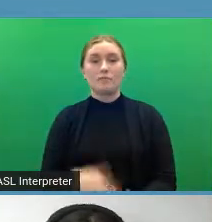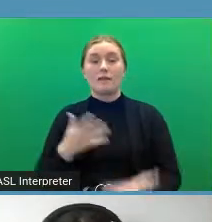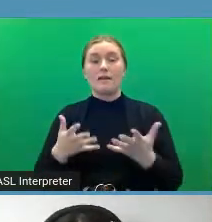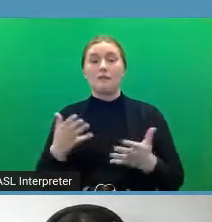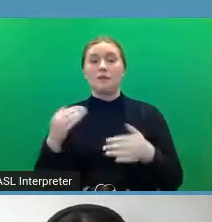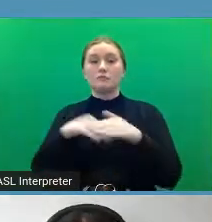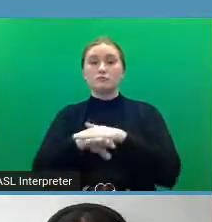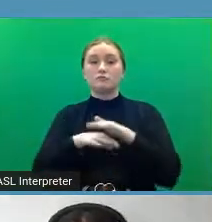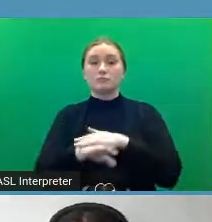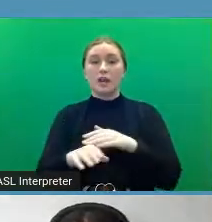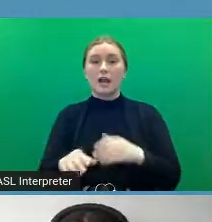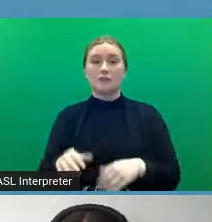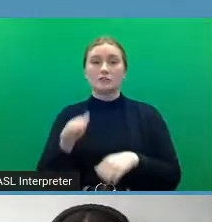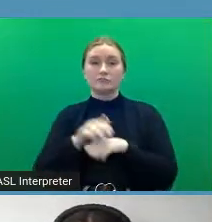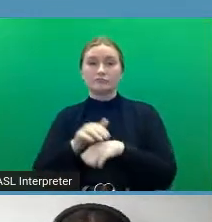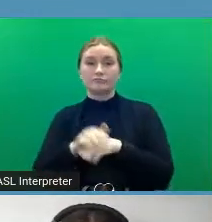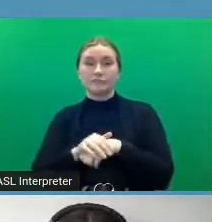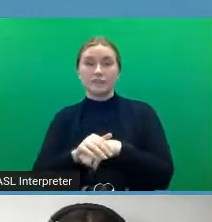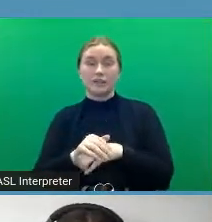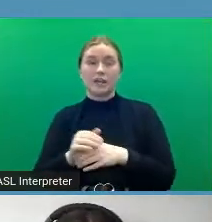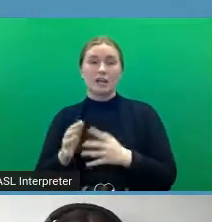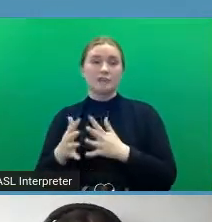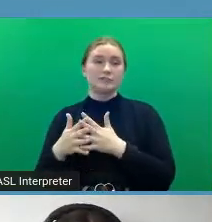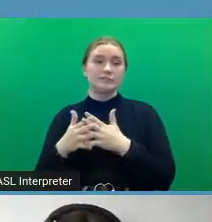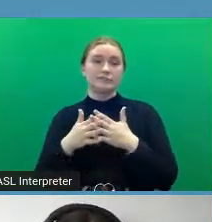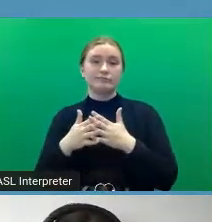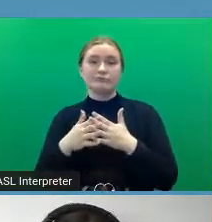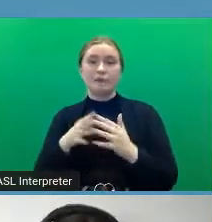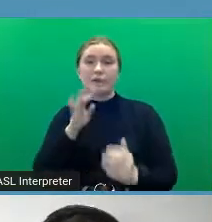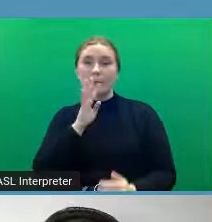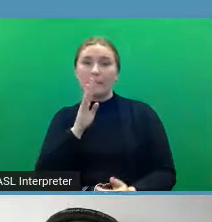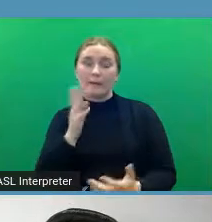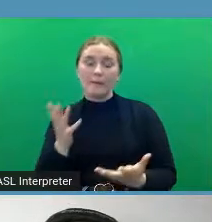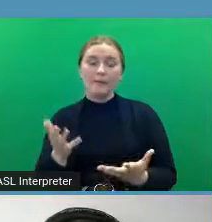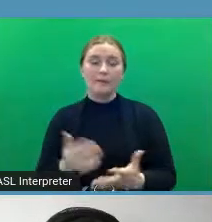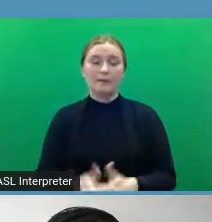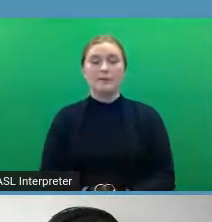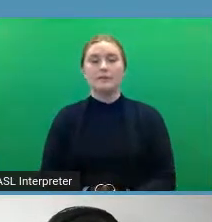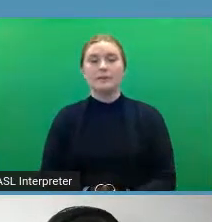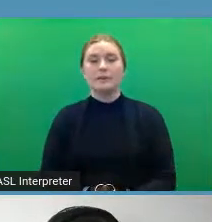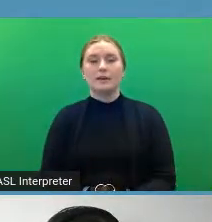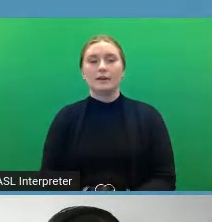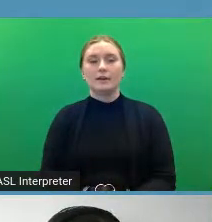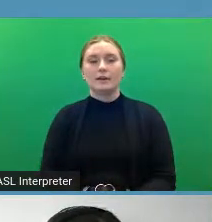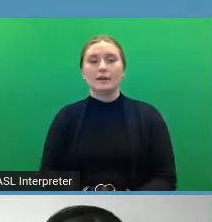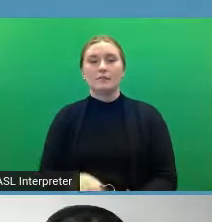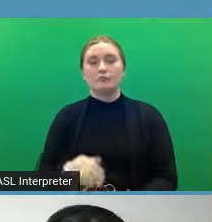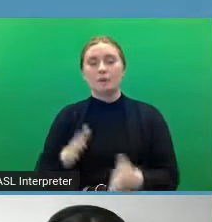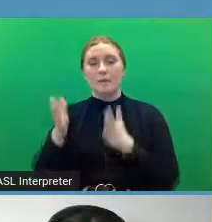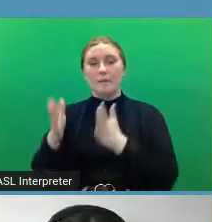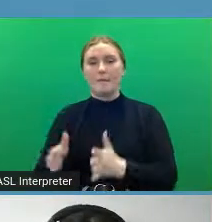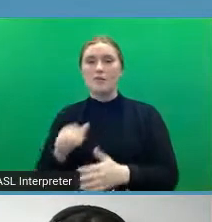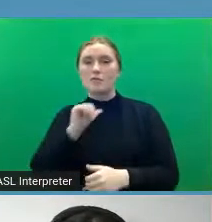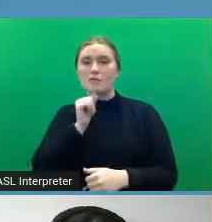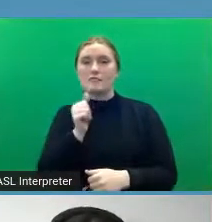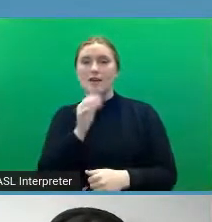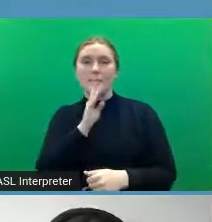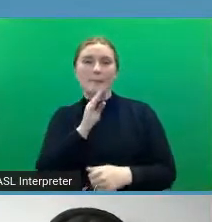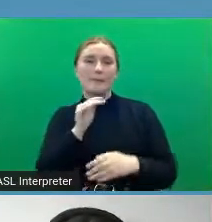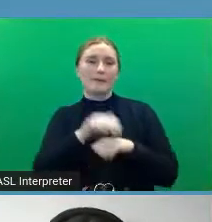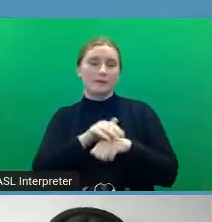to English speakers in the United States if the speaker is using a non-English language. Or in this